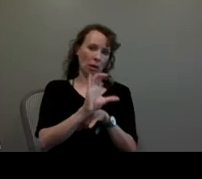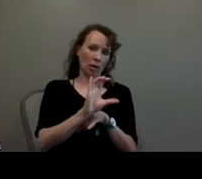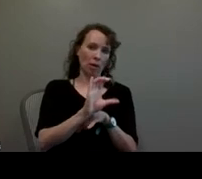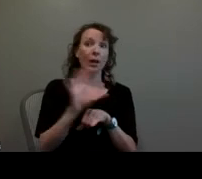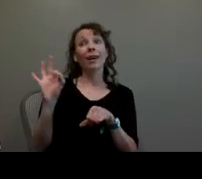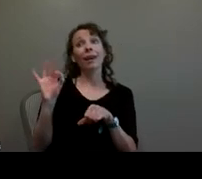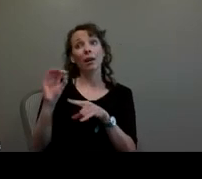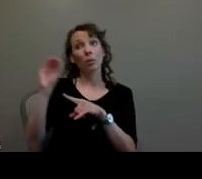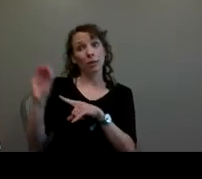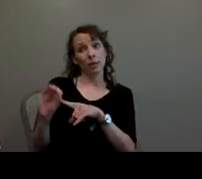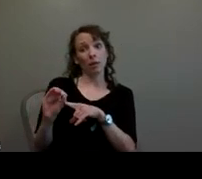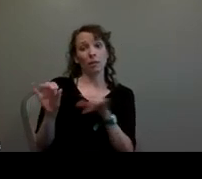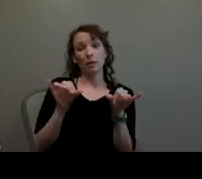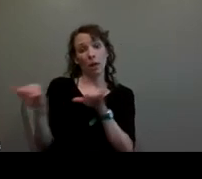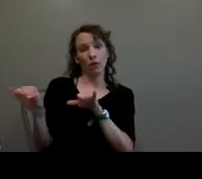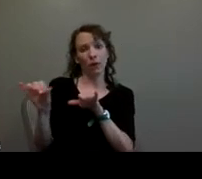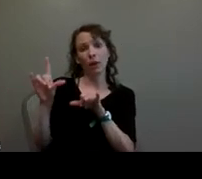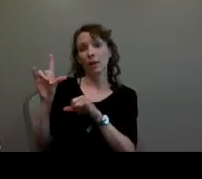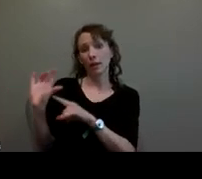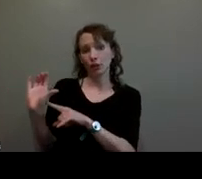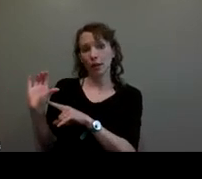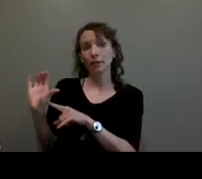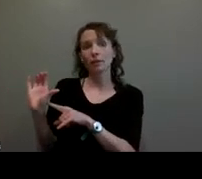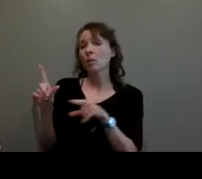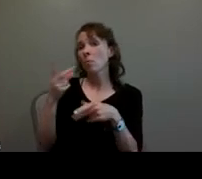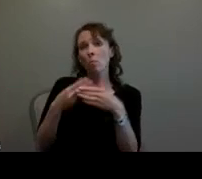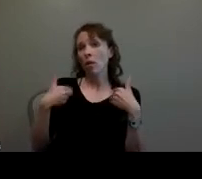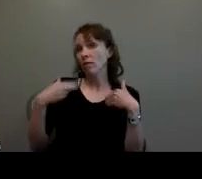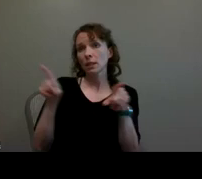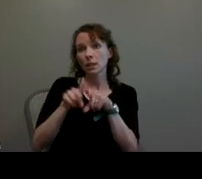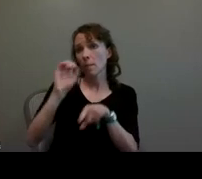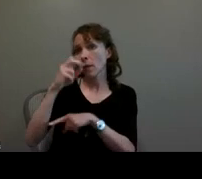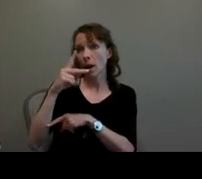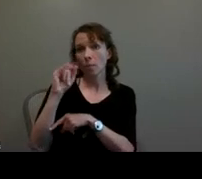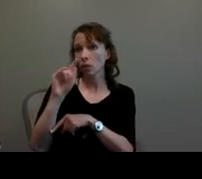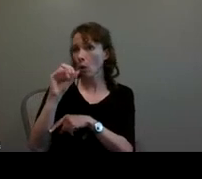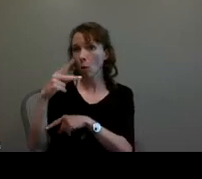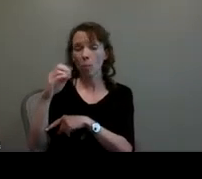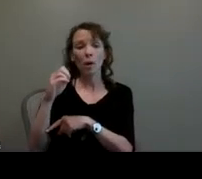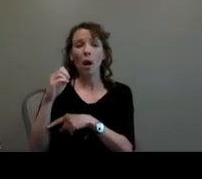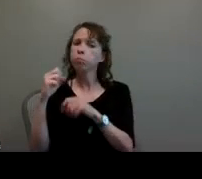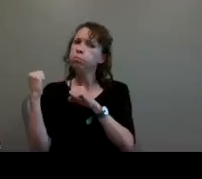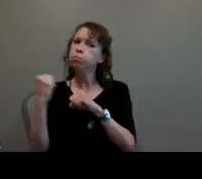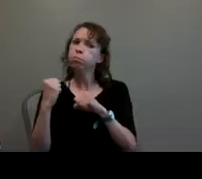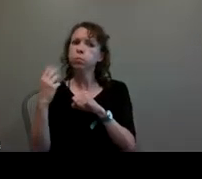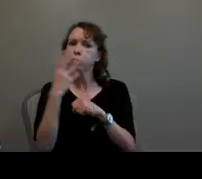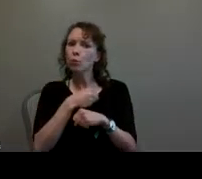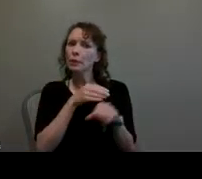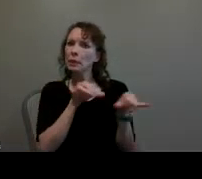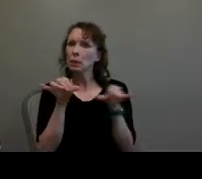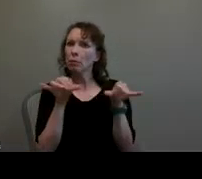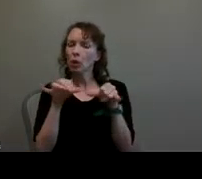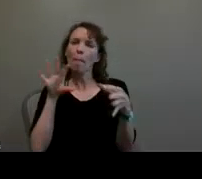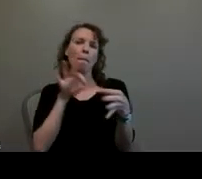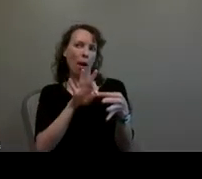similarity in the light chain. They both bind the same epitope and have very similar bound conformations.